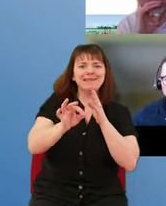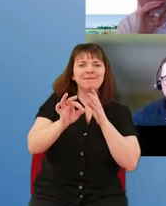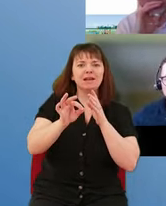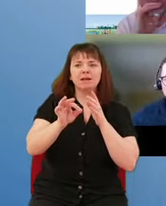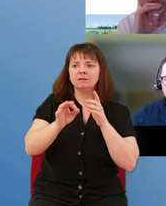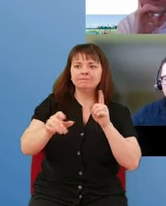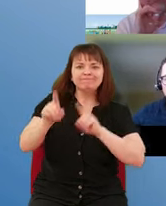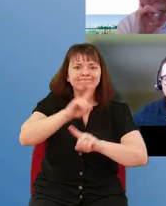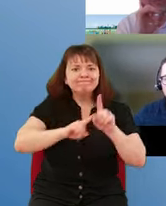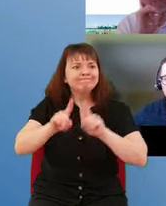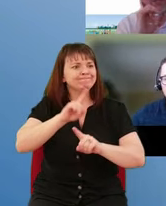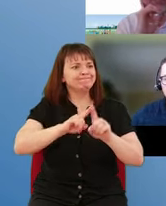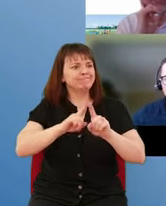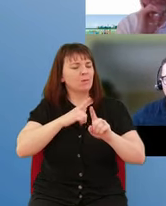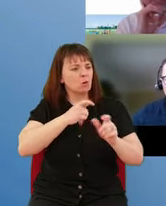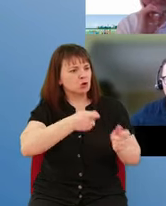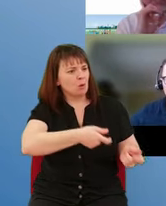that.